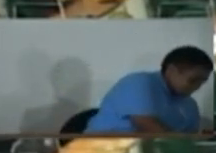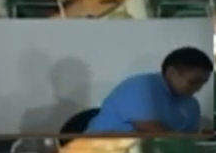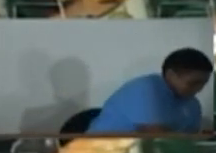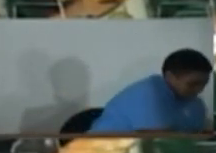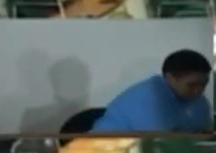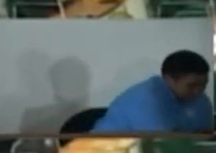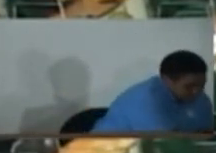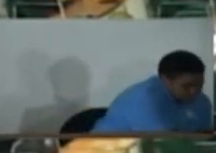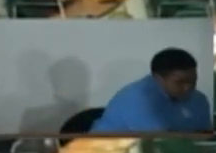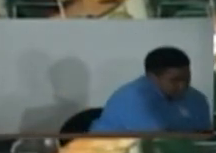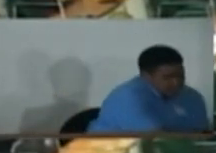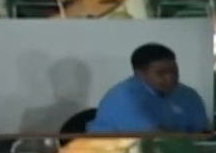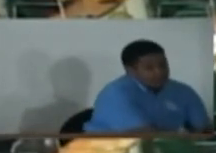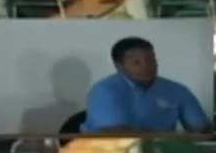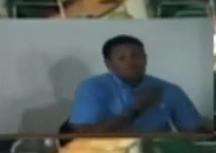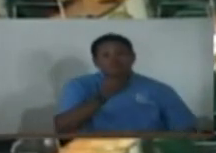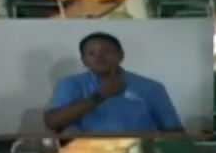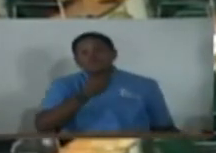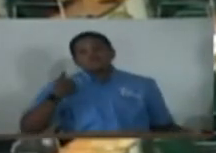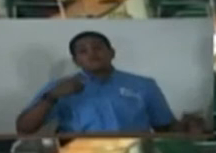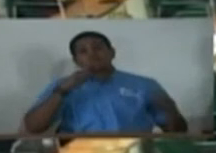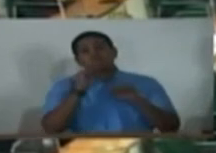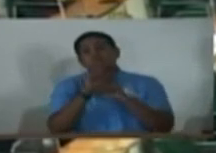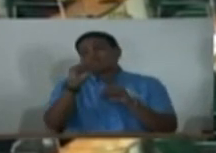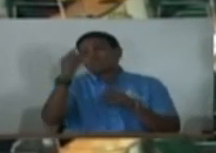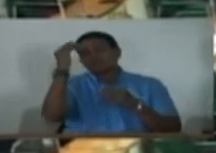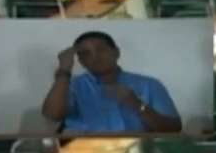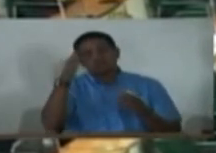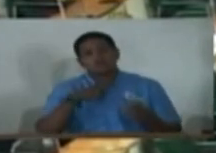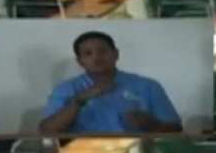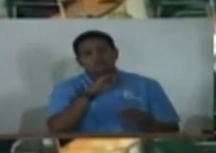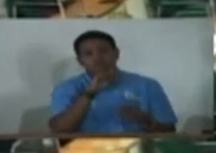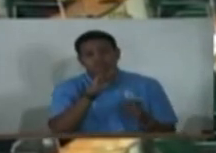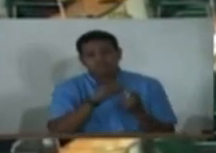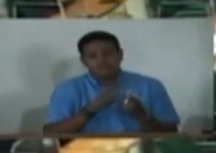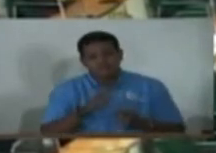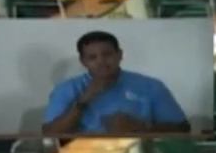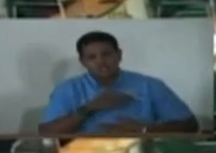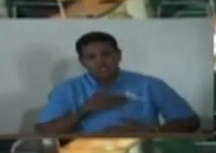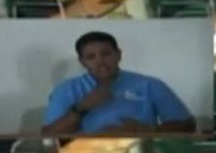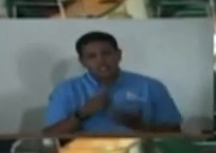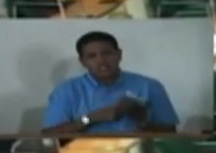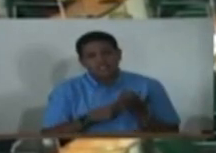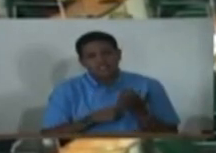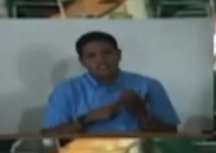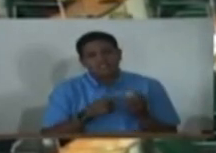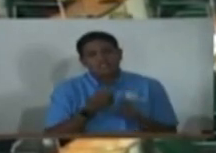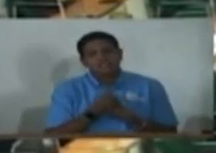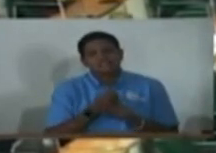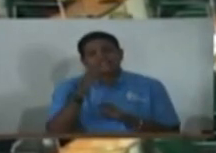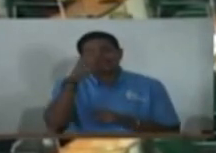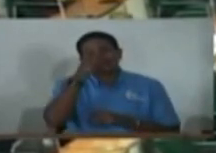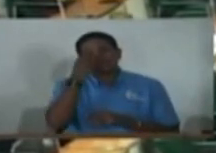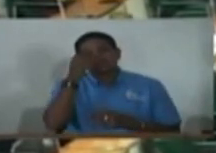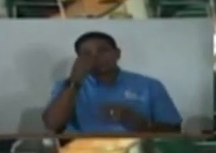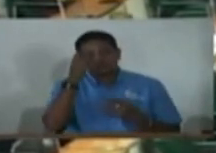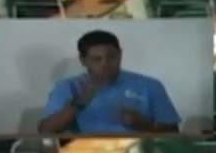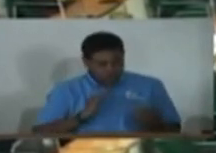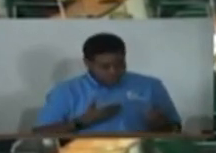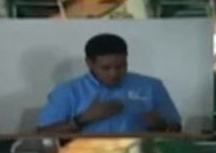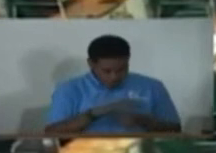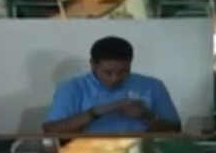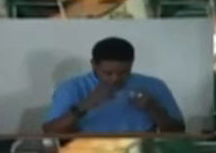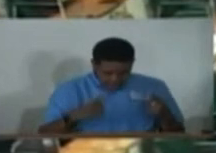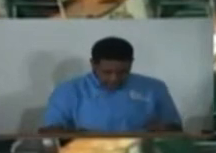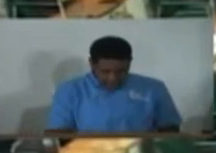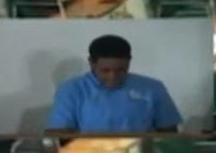I'm certain all debates are conducted in the true spirit of seeking the truth and seeking the best interests of our constituents. But I think